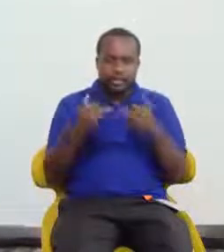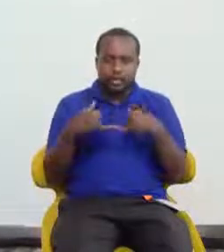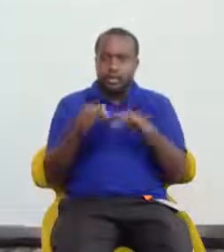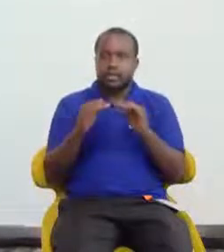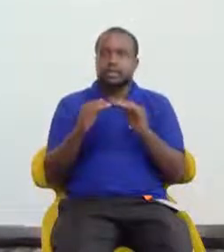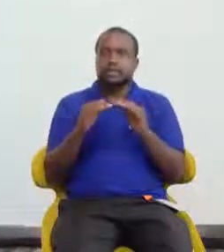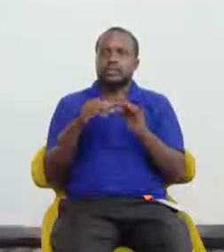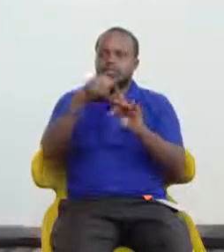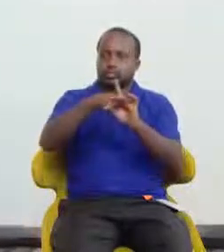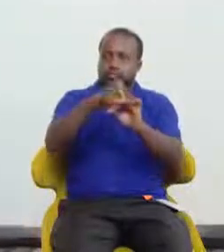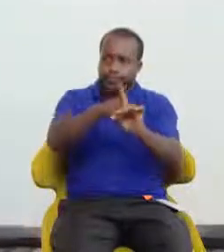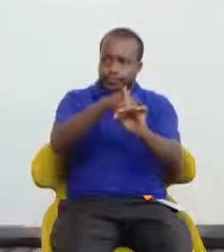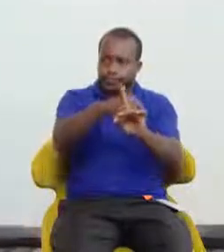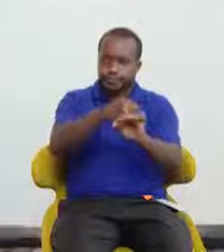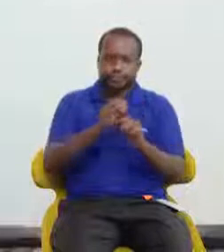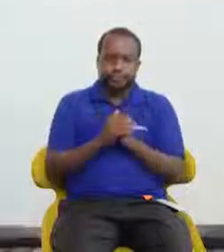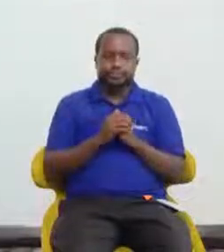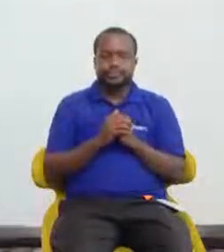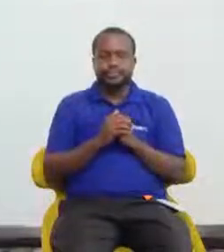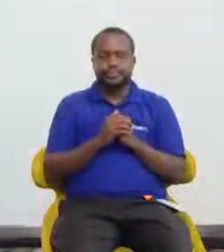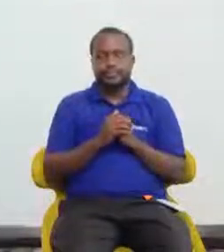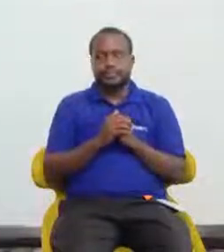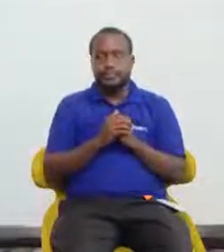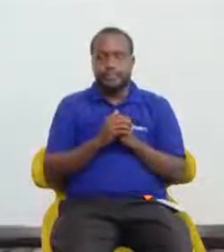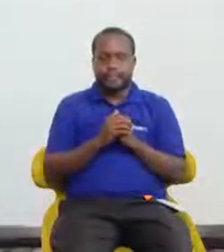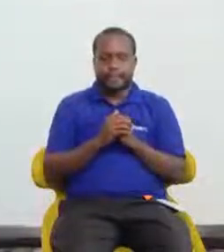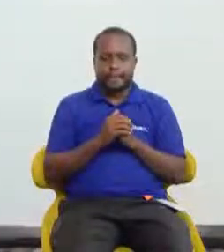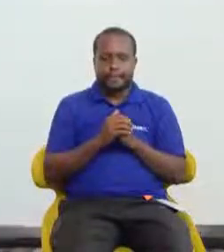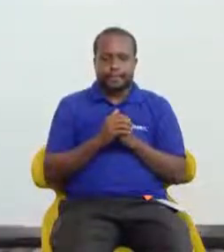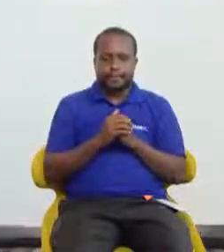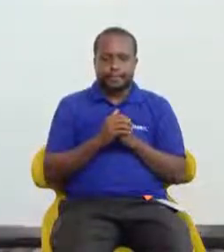the points at home. Thank you.